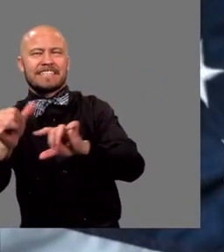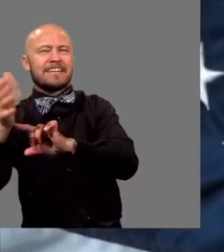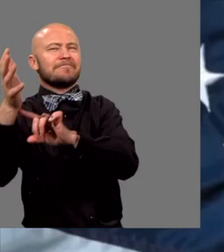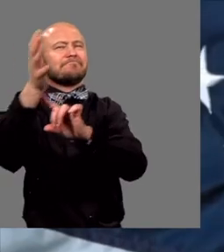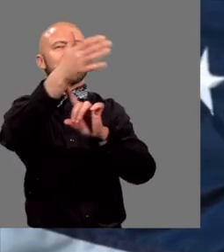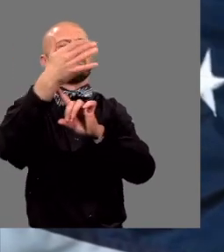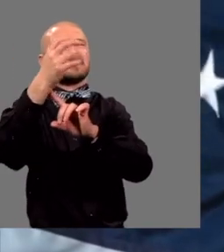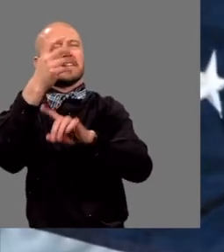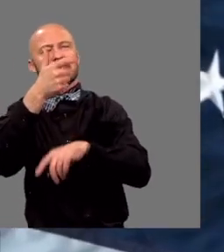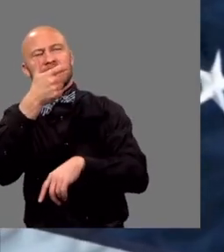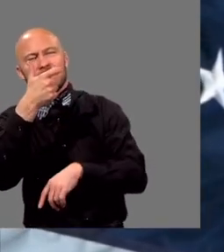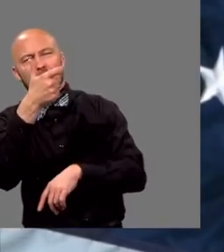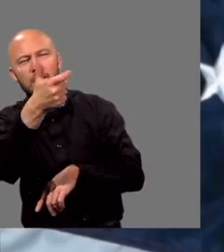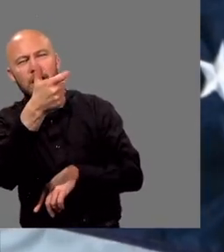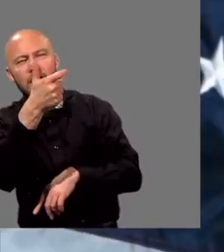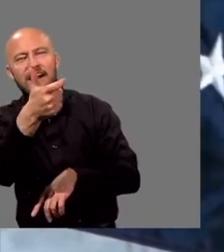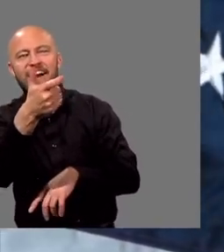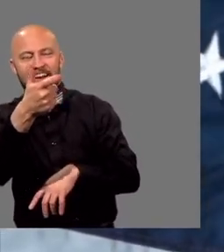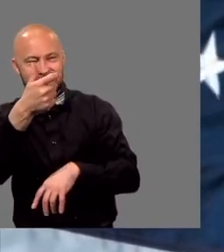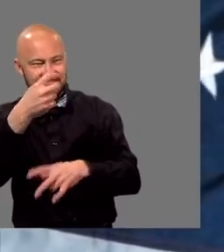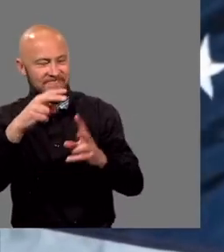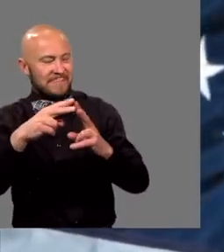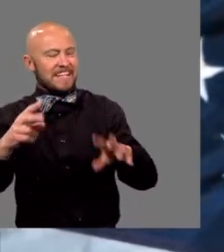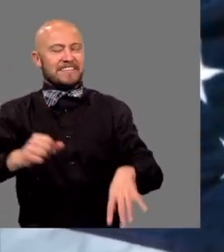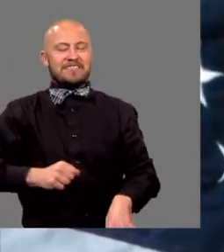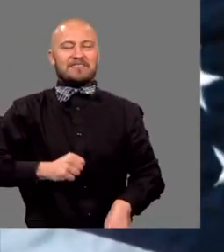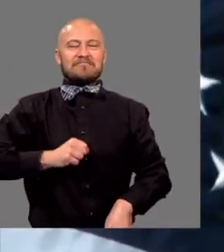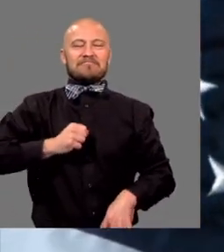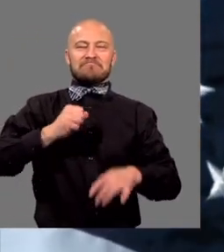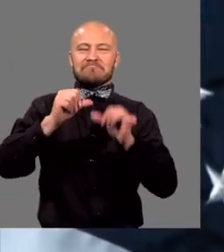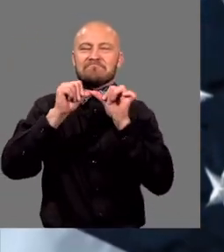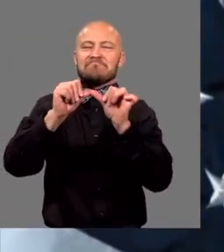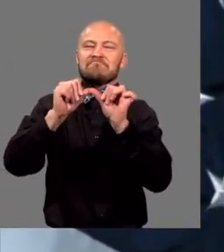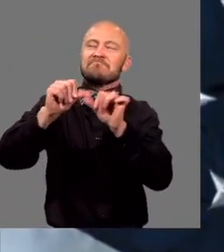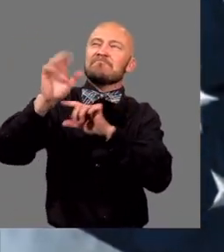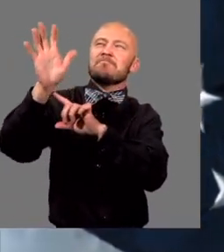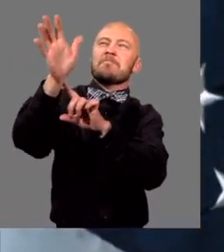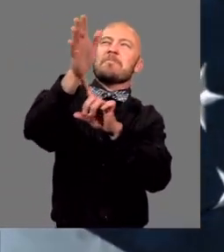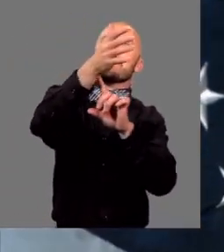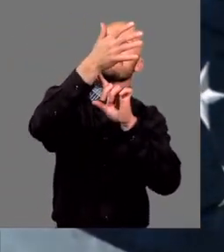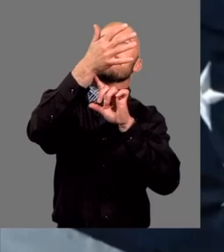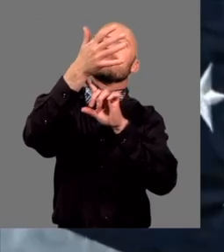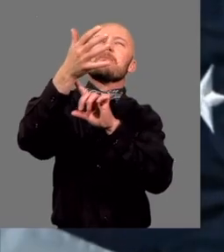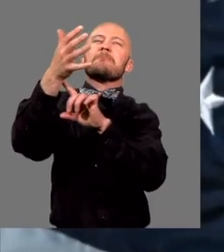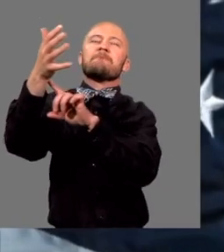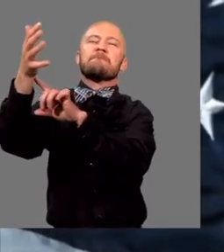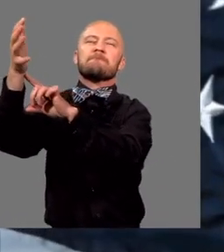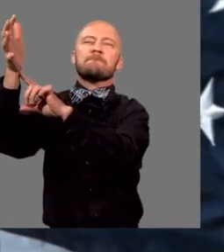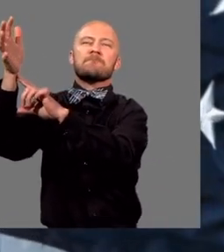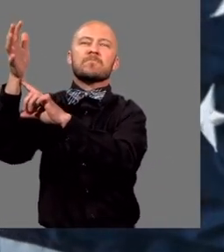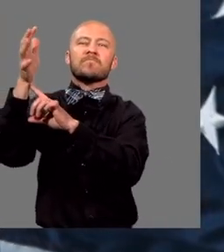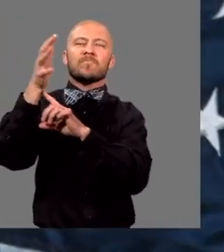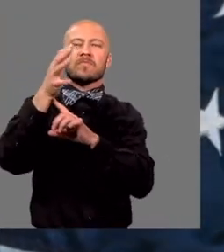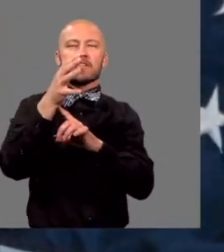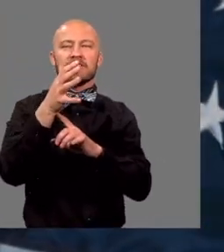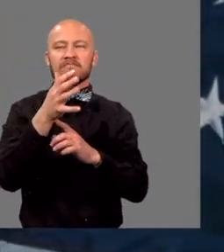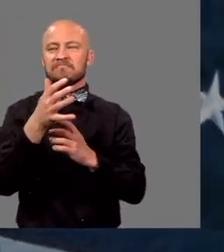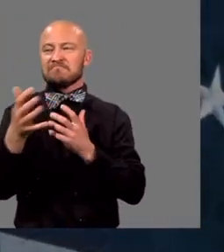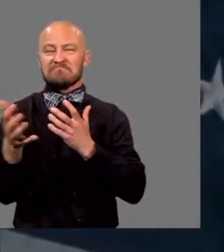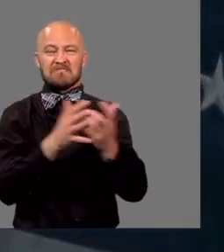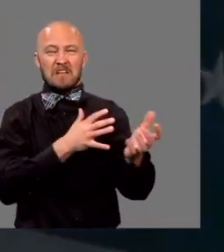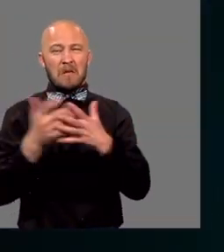ramparts we watched were so gallantly